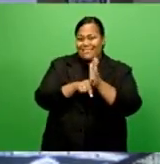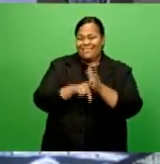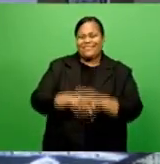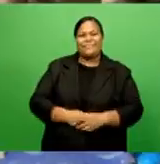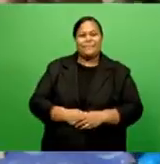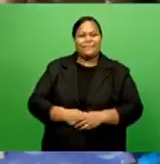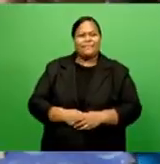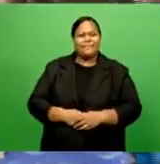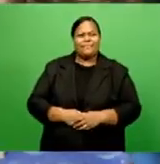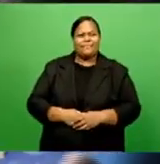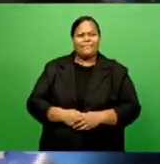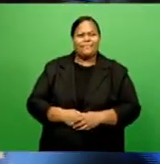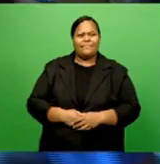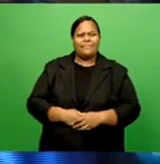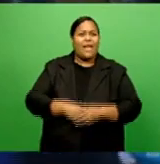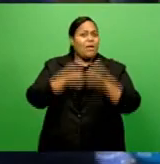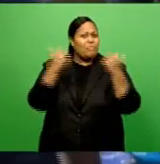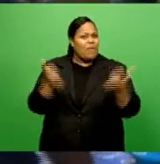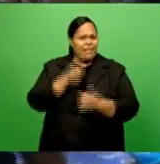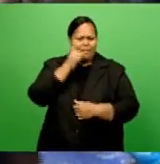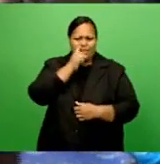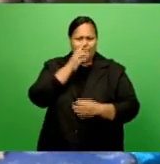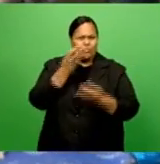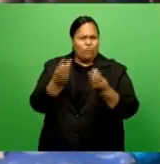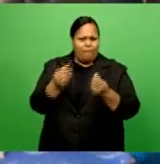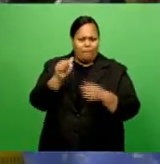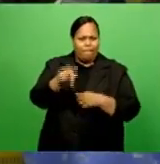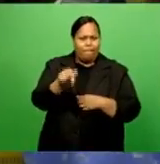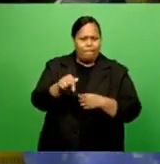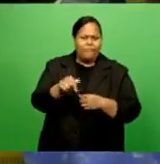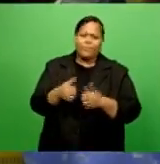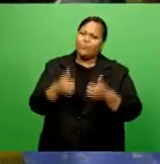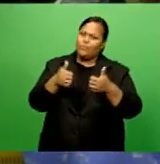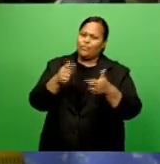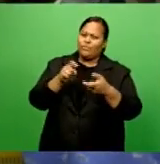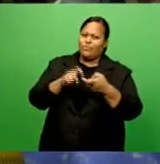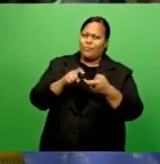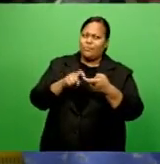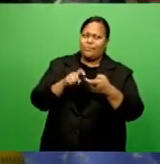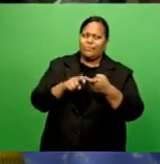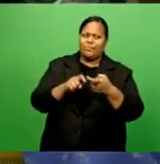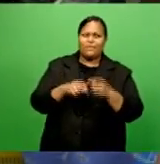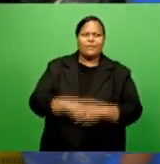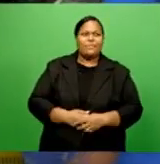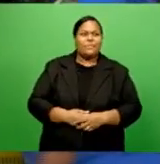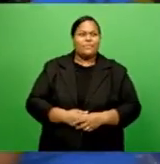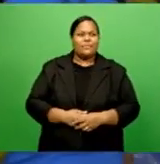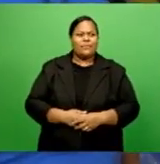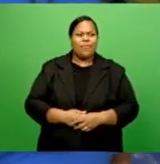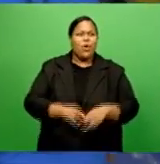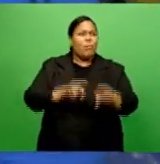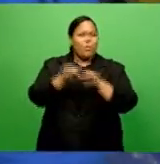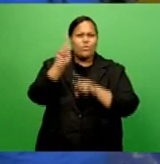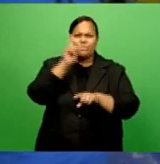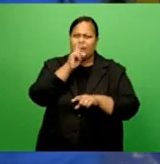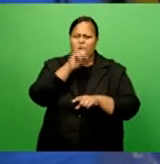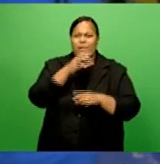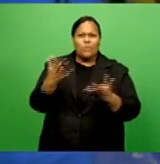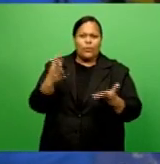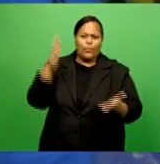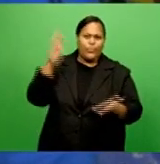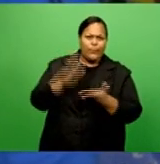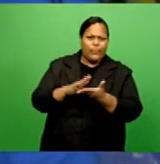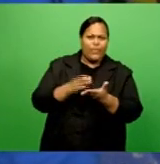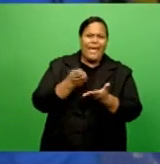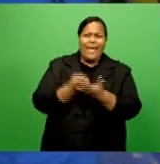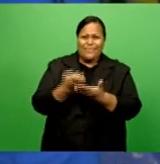A lot of people are shopping here. It's good and really cheap. A number of people had to cut down their expenses to cater for their children's school needs.